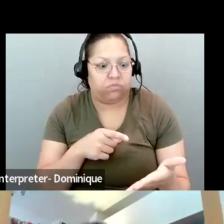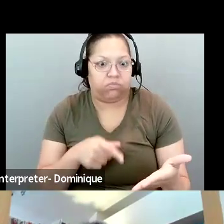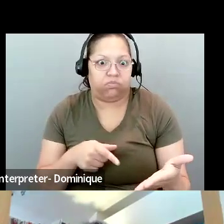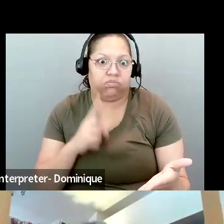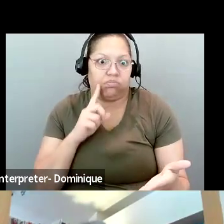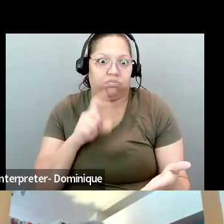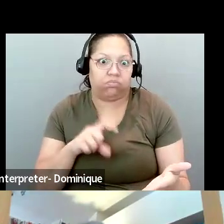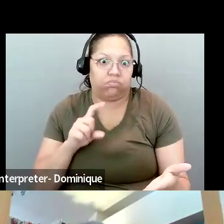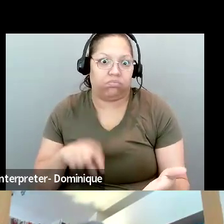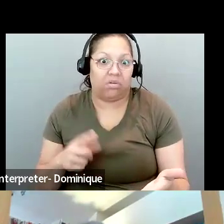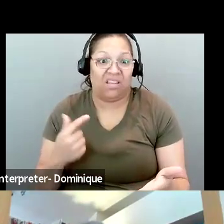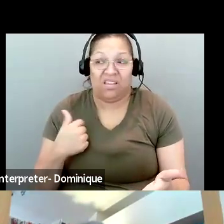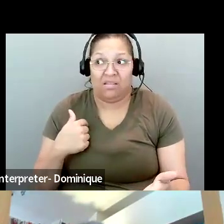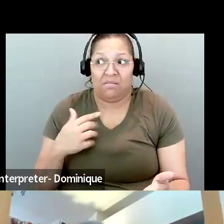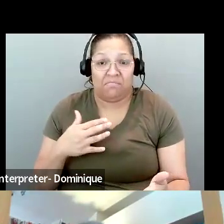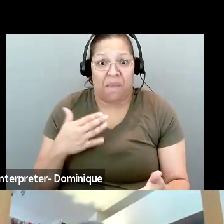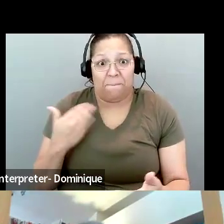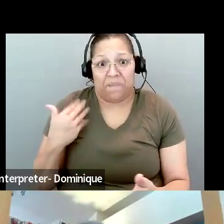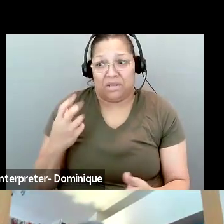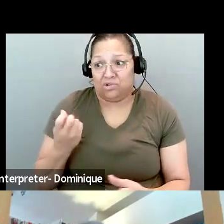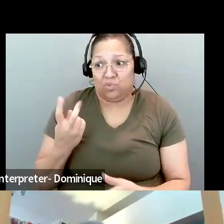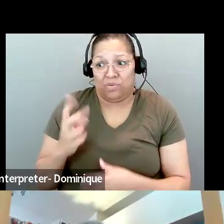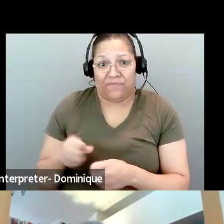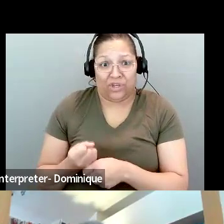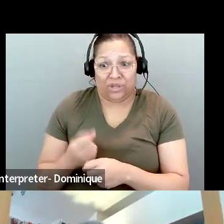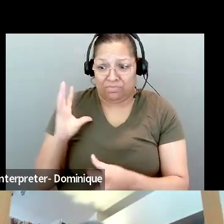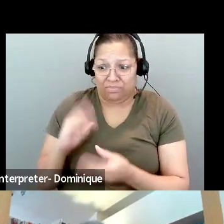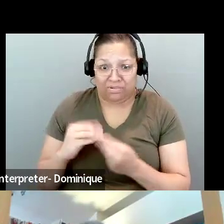over like the course of my 12 years here, and it's